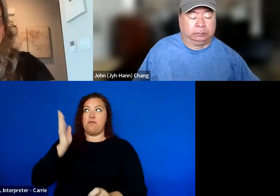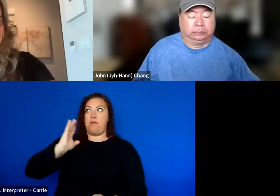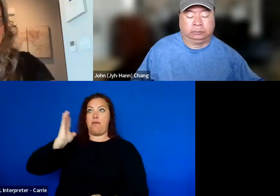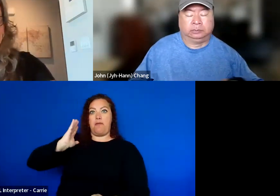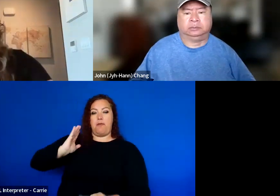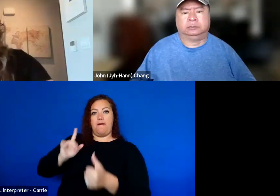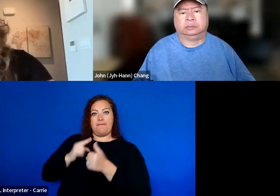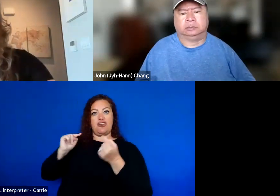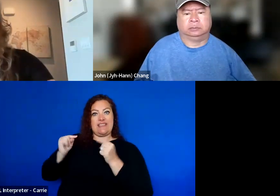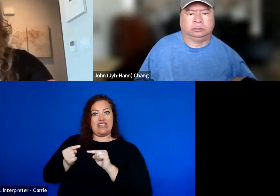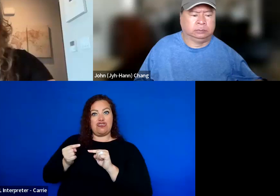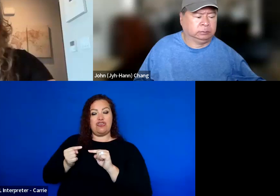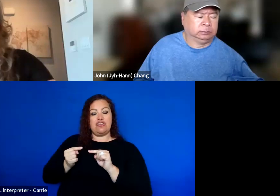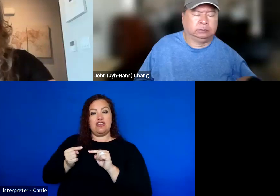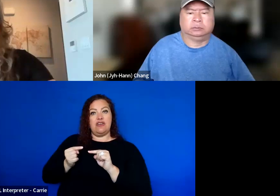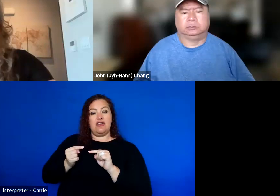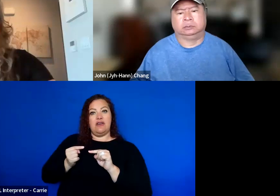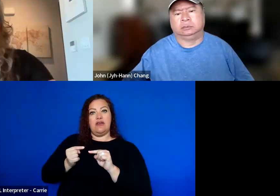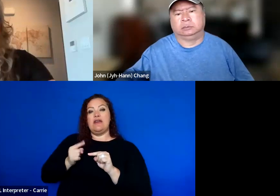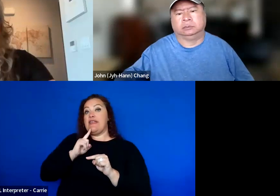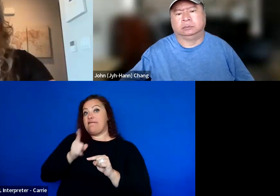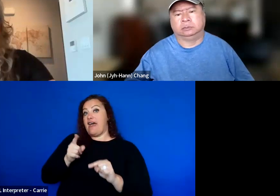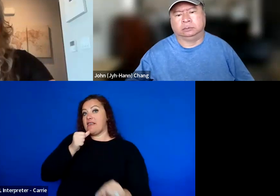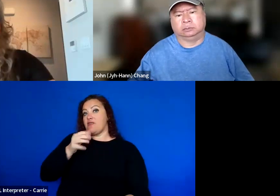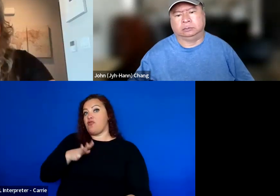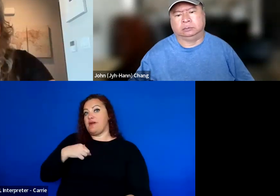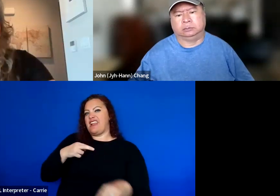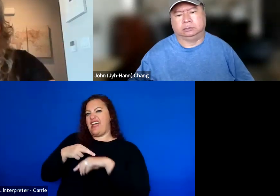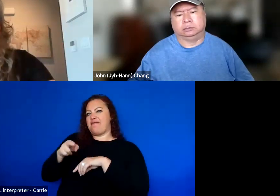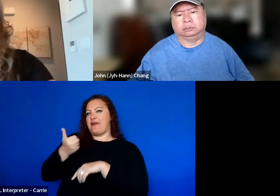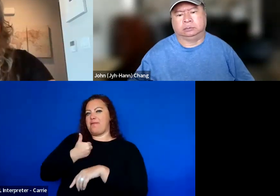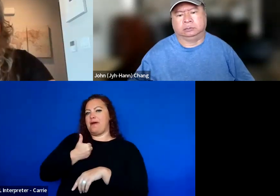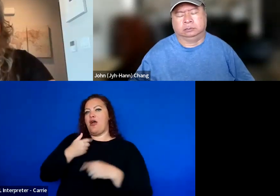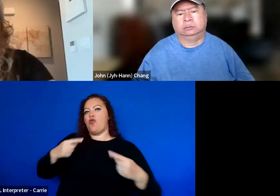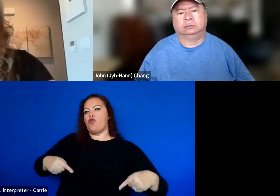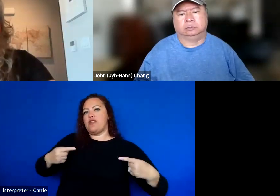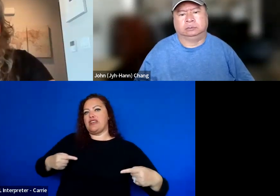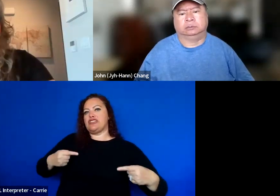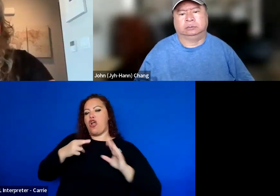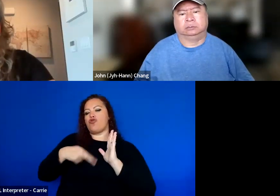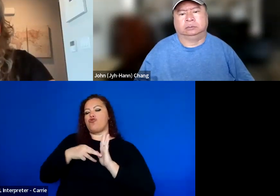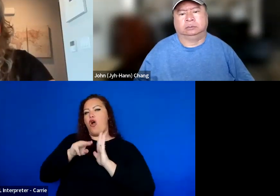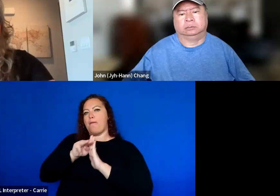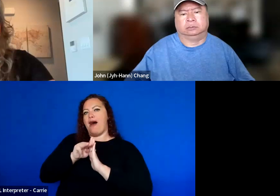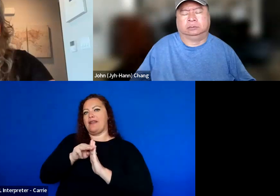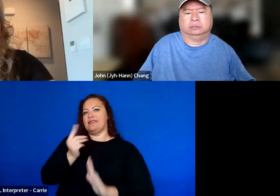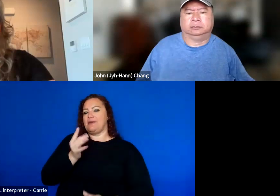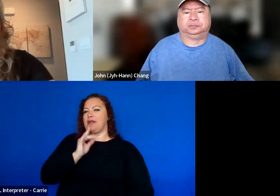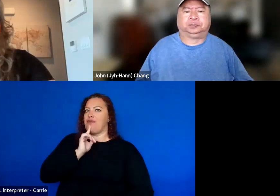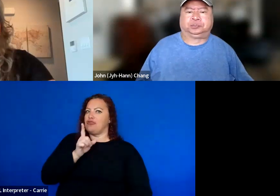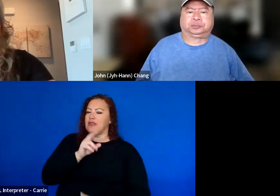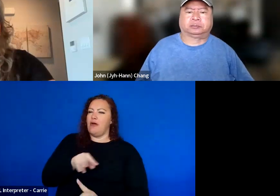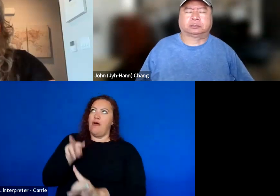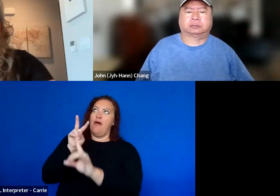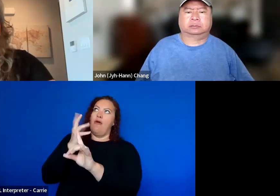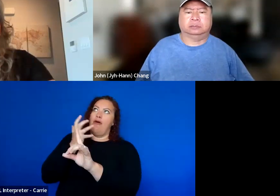first injured. In fact, the woman who I refer to as my wheelchair role model, someone who I really admire how she